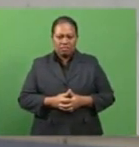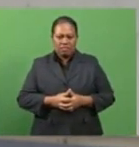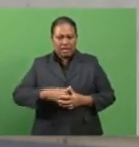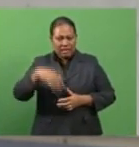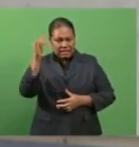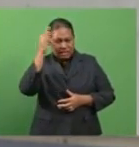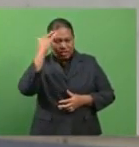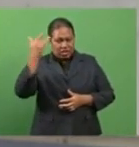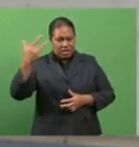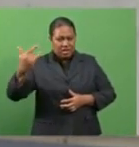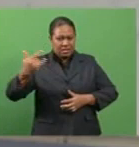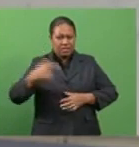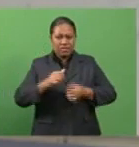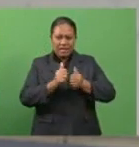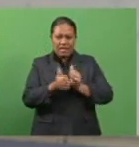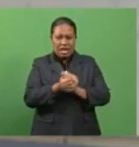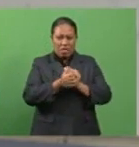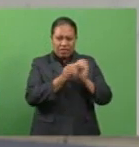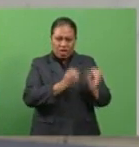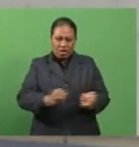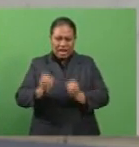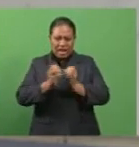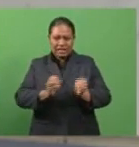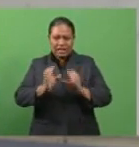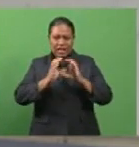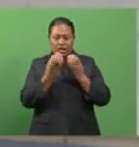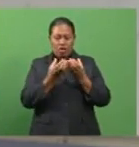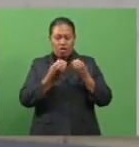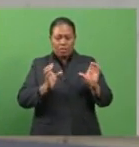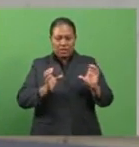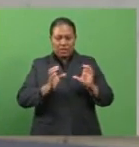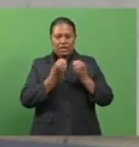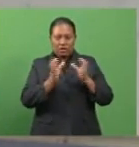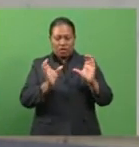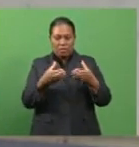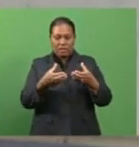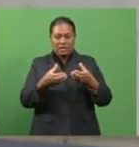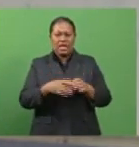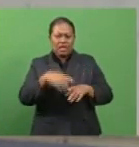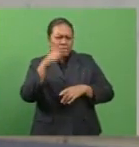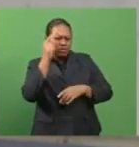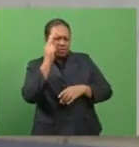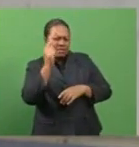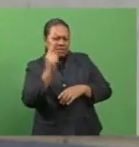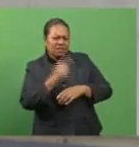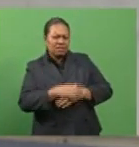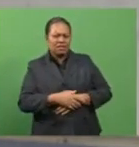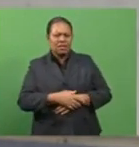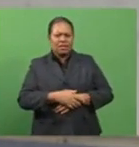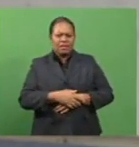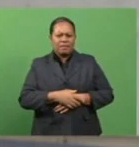the suggestion from the Games Organising Committee is